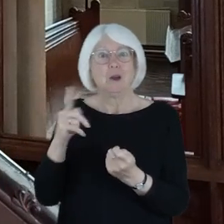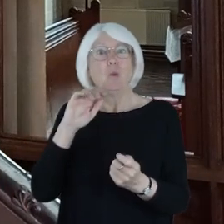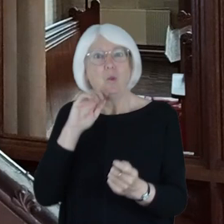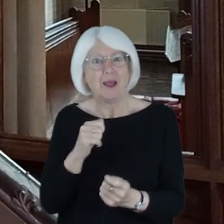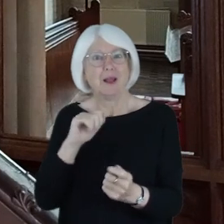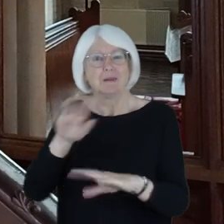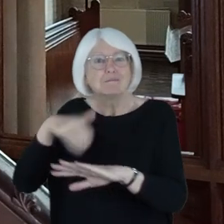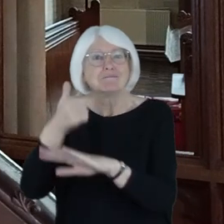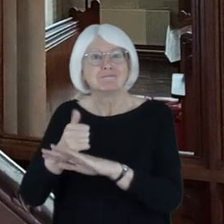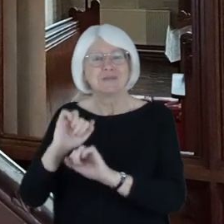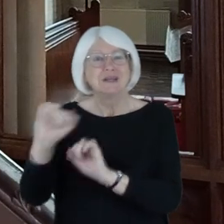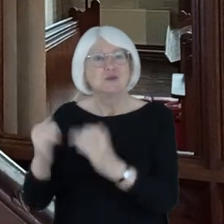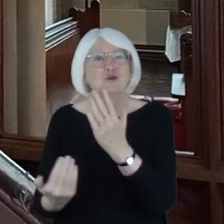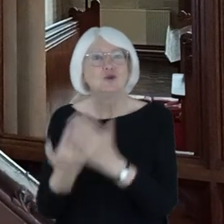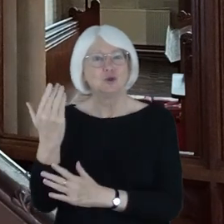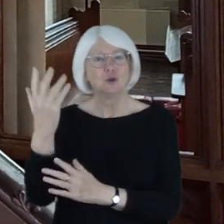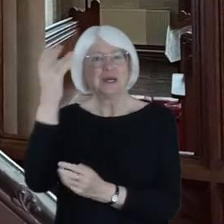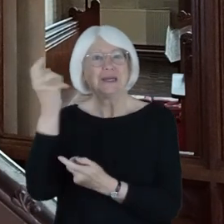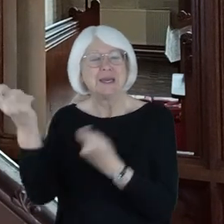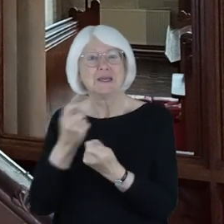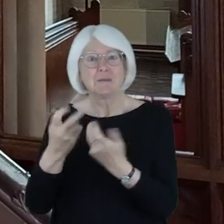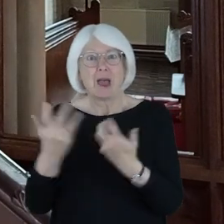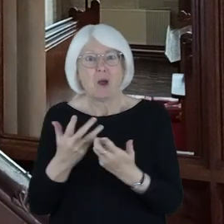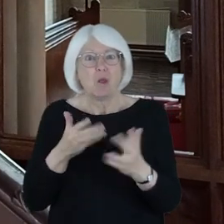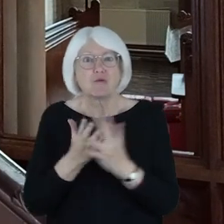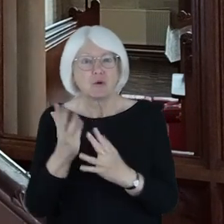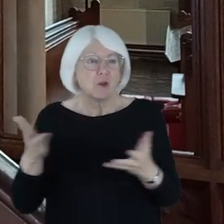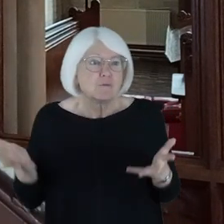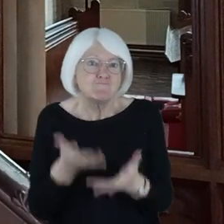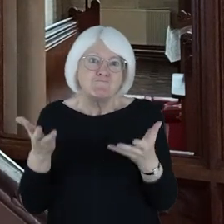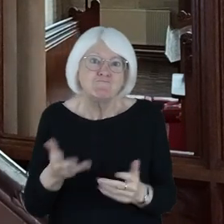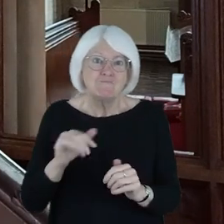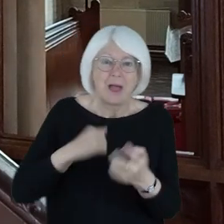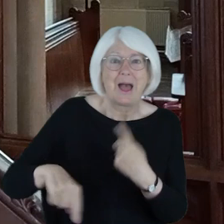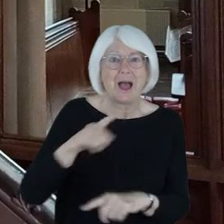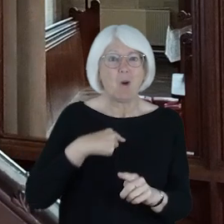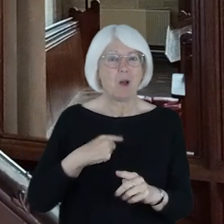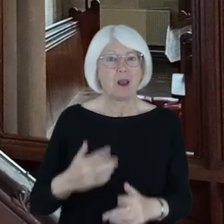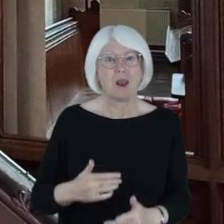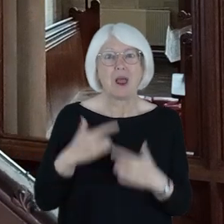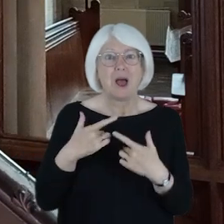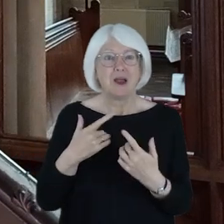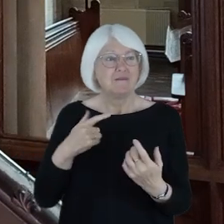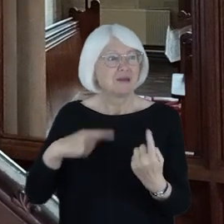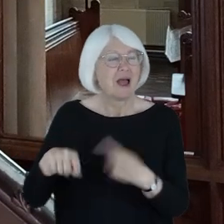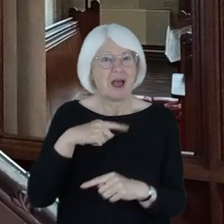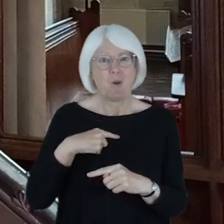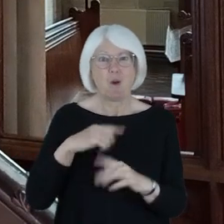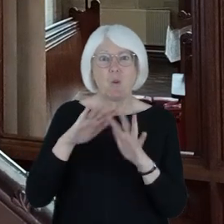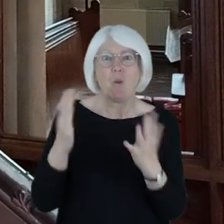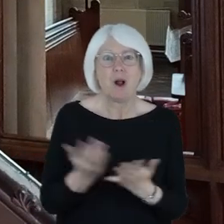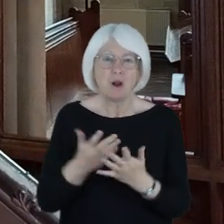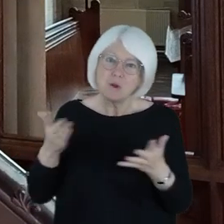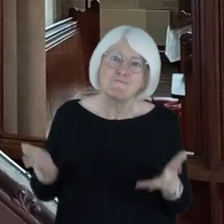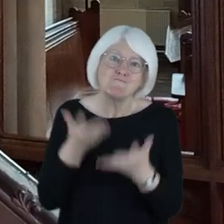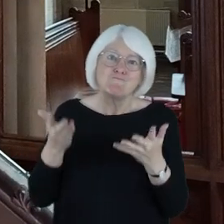hearts. He'll stir up society. He'll stir up the revolutionaries, the visionaries and the prophets. He'll stir them up